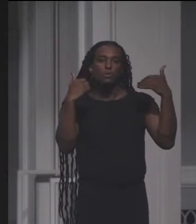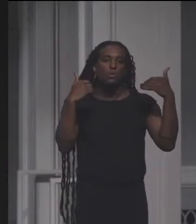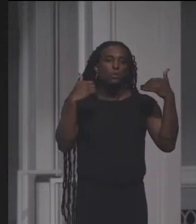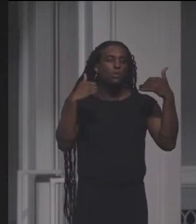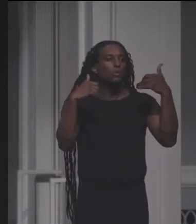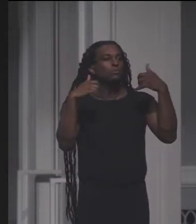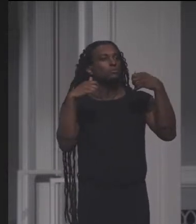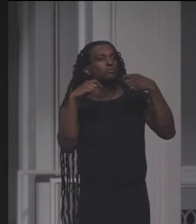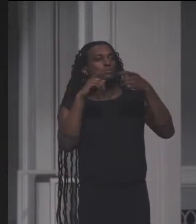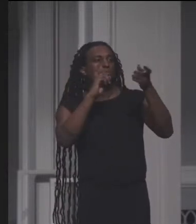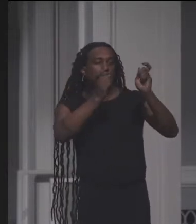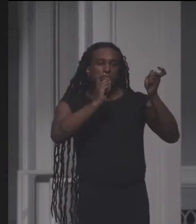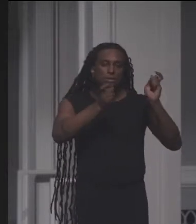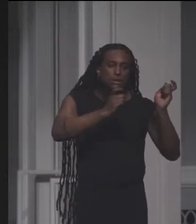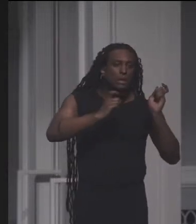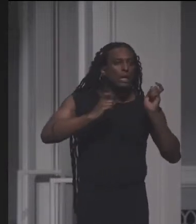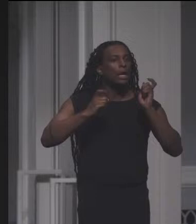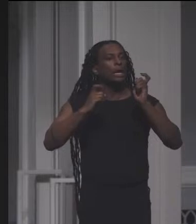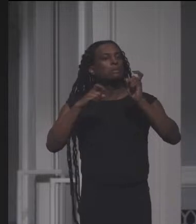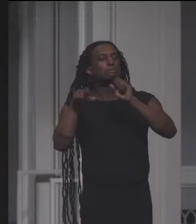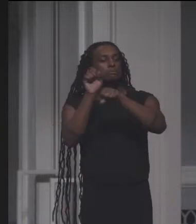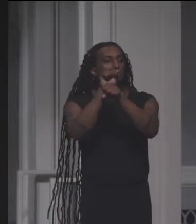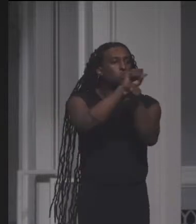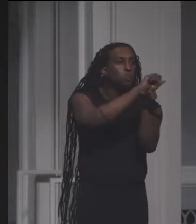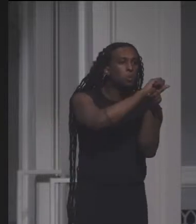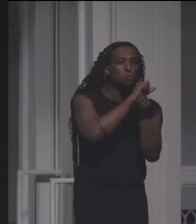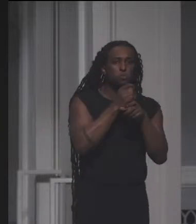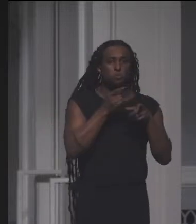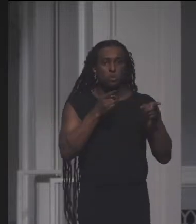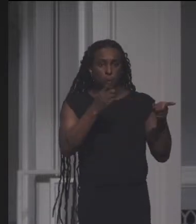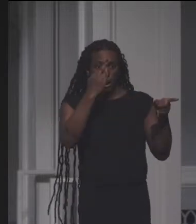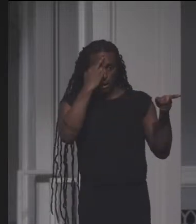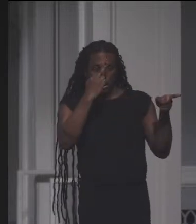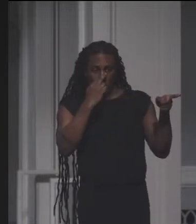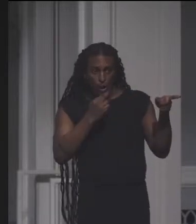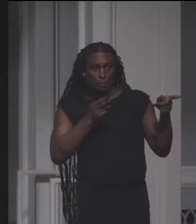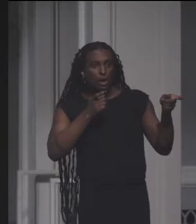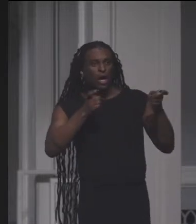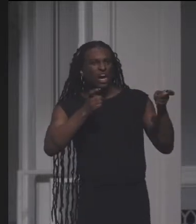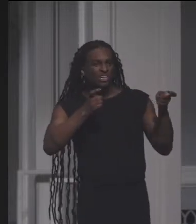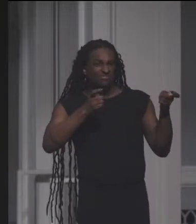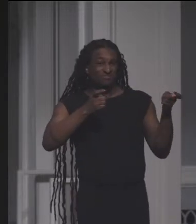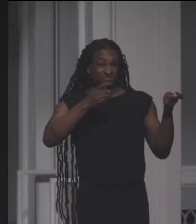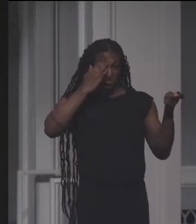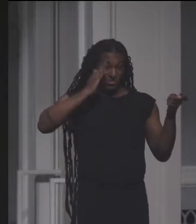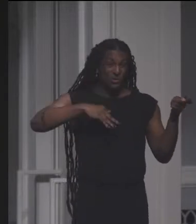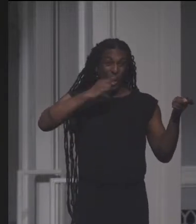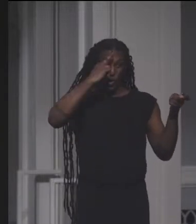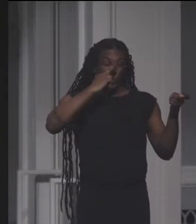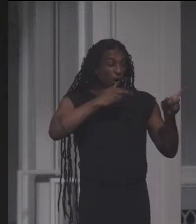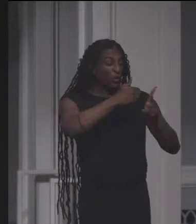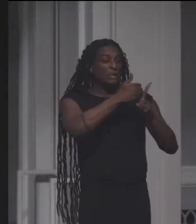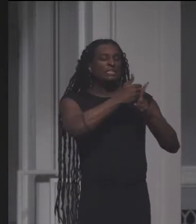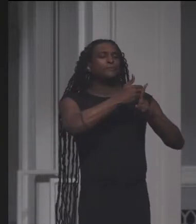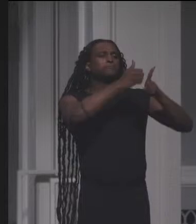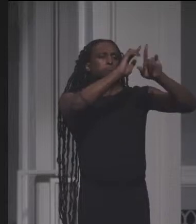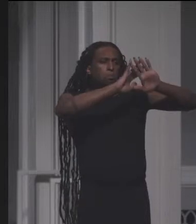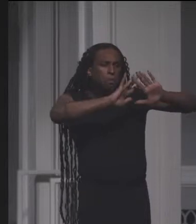all through the Roman era. I mean, Rome was a multicultural empire.